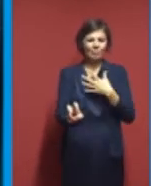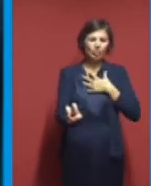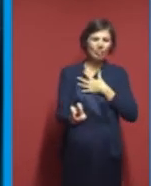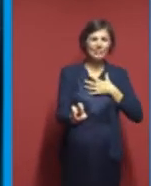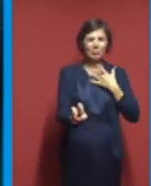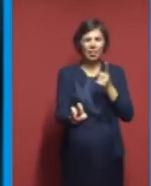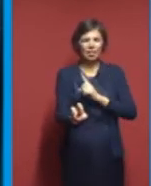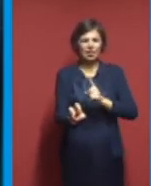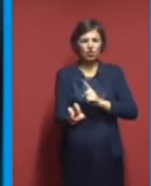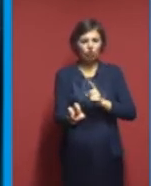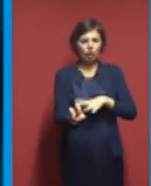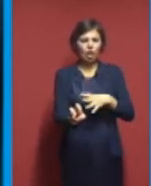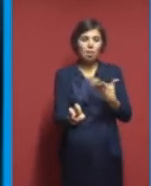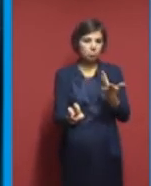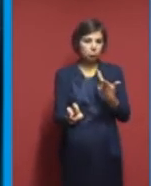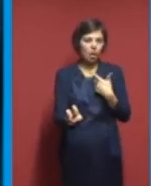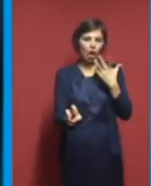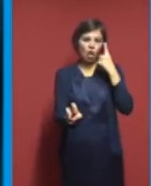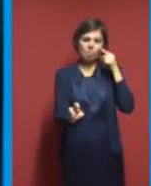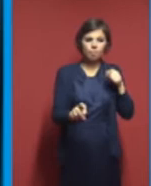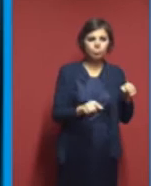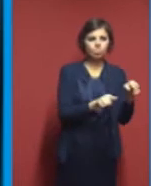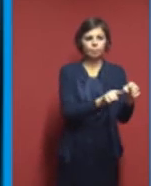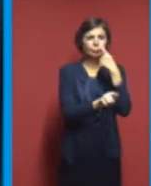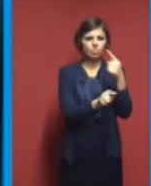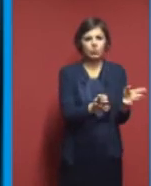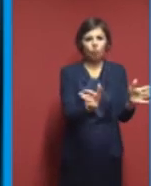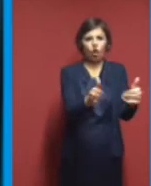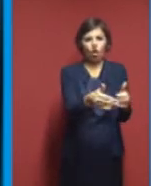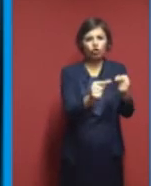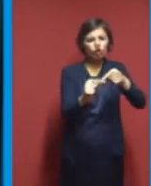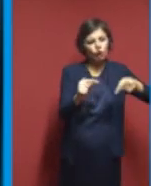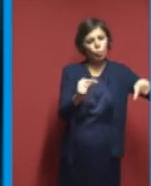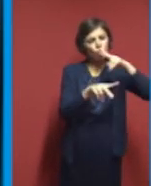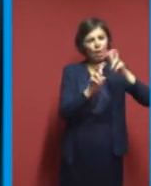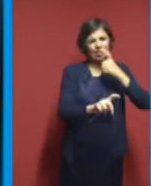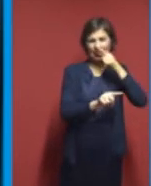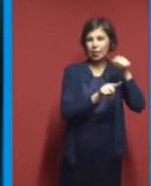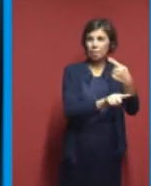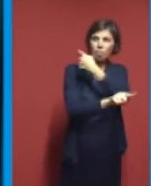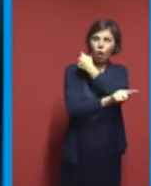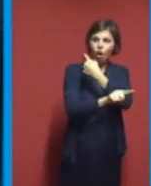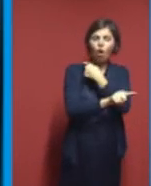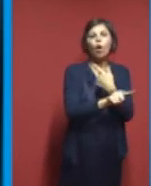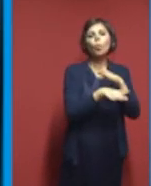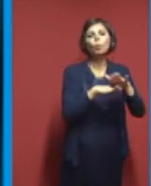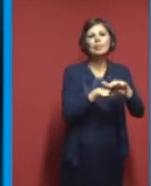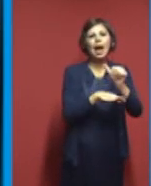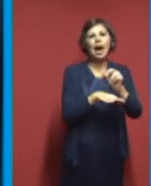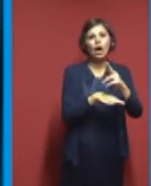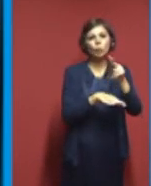So the cost of doing this research is coming down as these technologies are coming online, and this is where I think makers can intersect